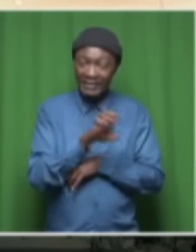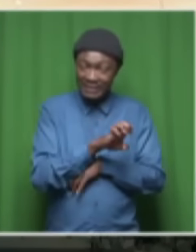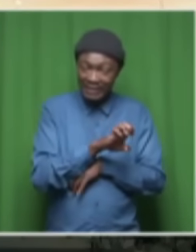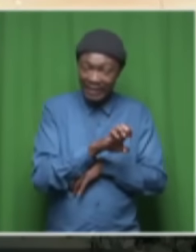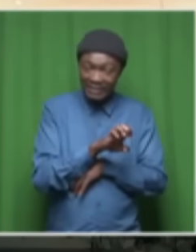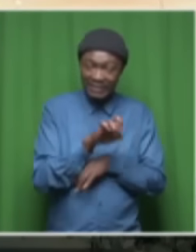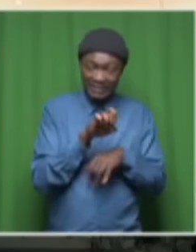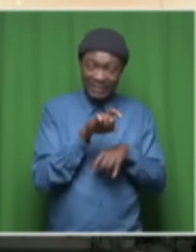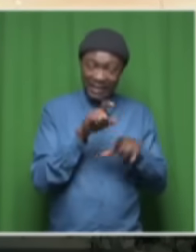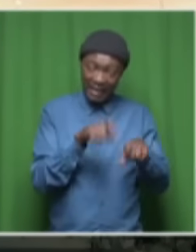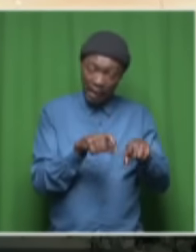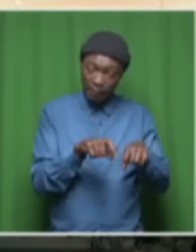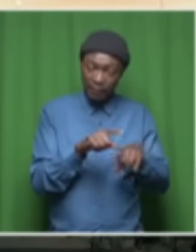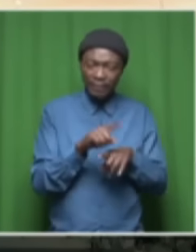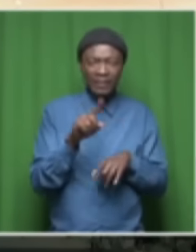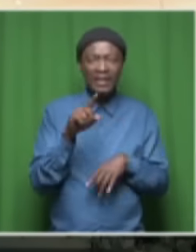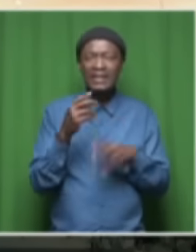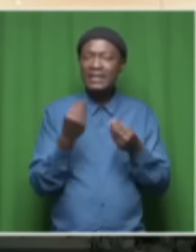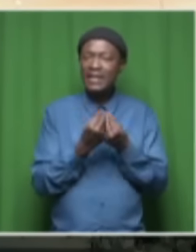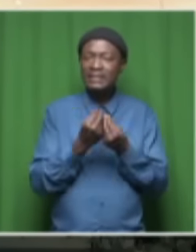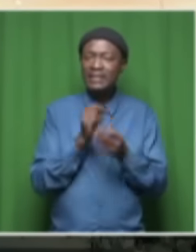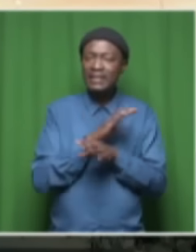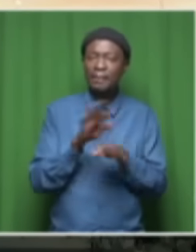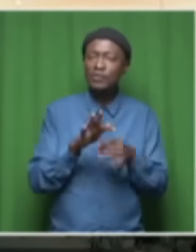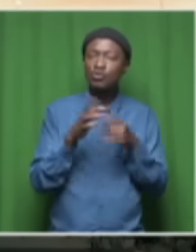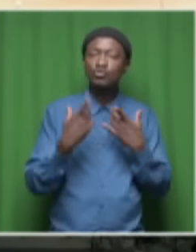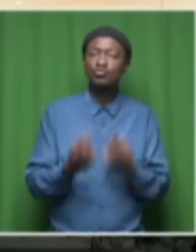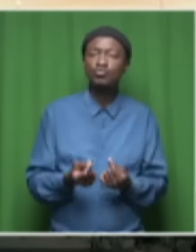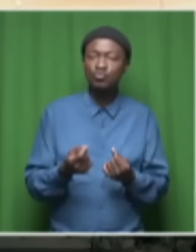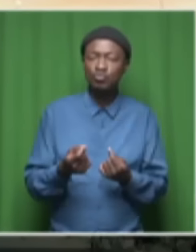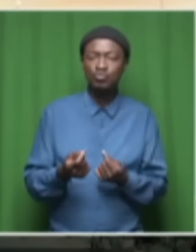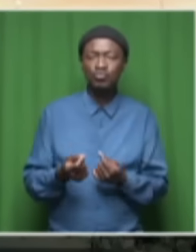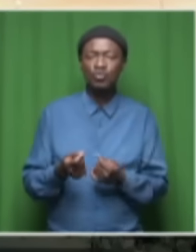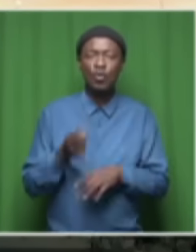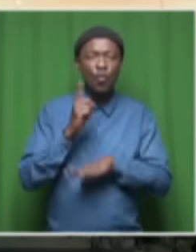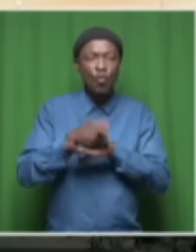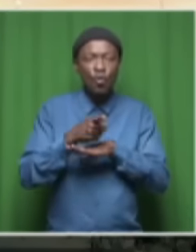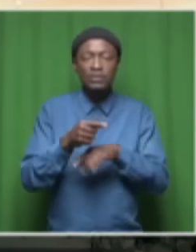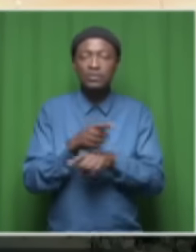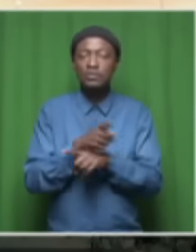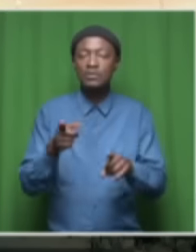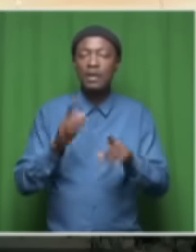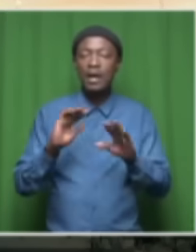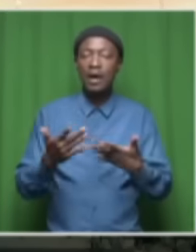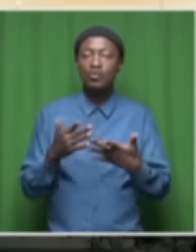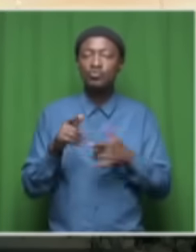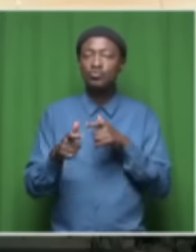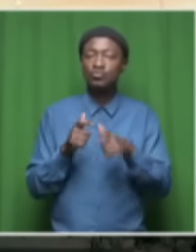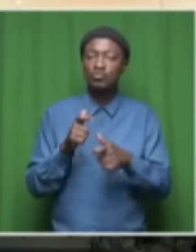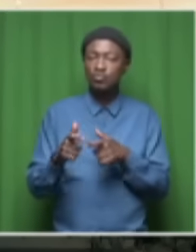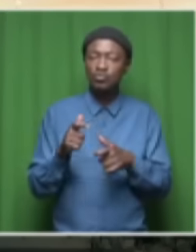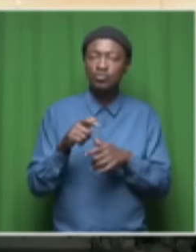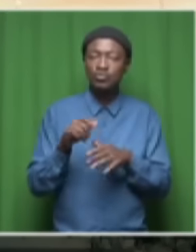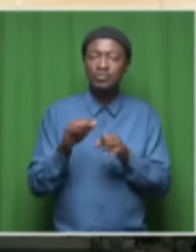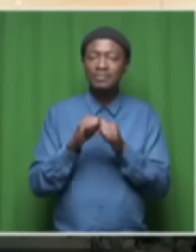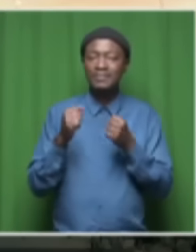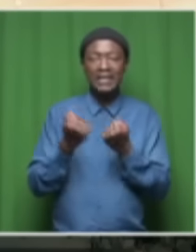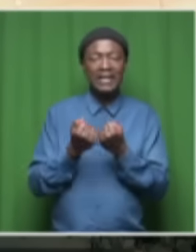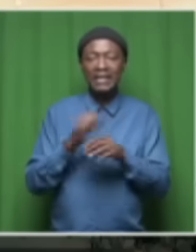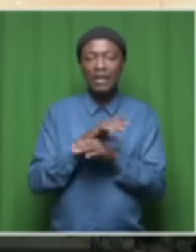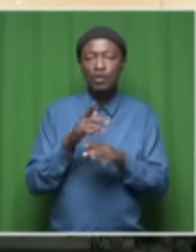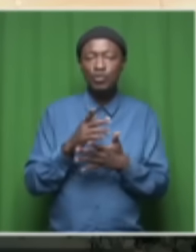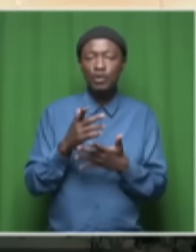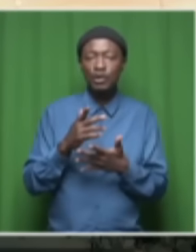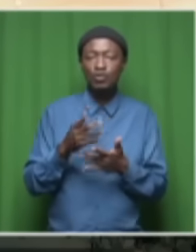moment. The things that they shouldn't be doing, warnings to them. How do you handle these kind of situations so that we don't land